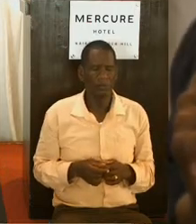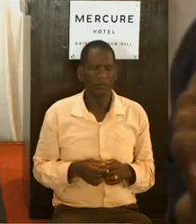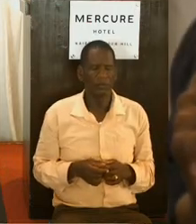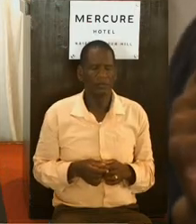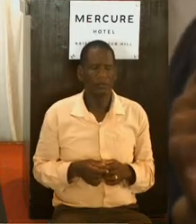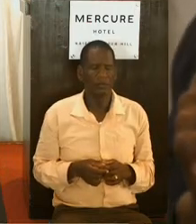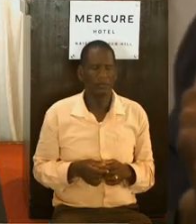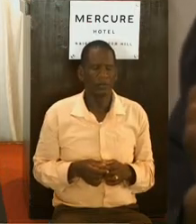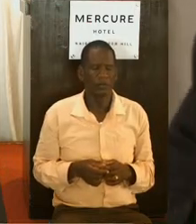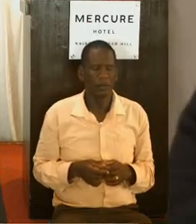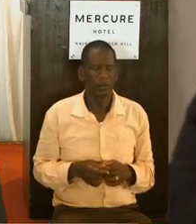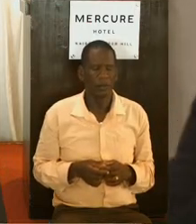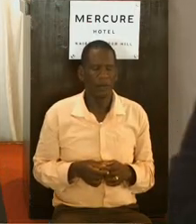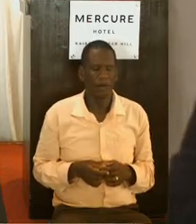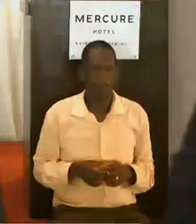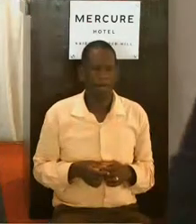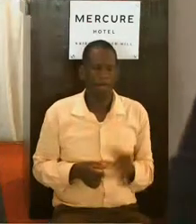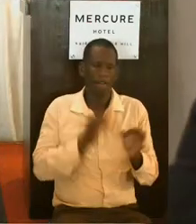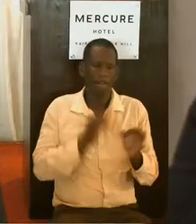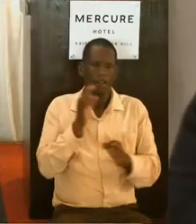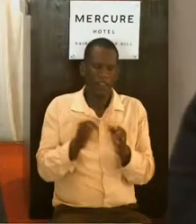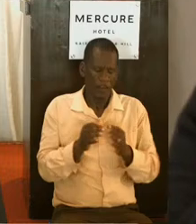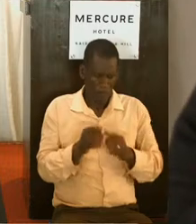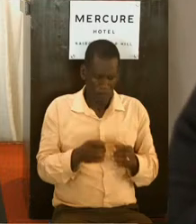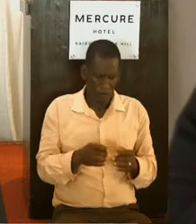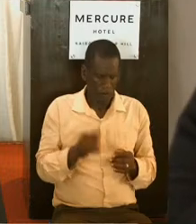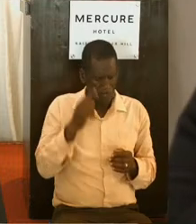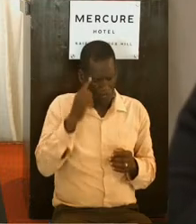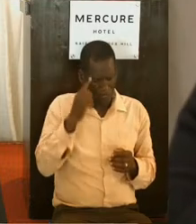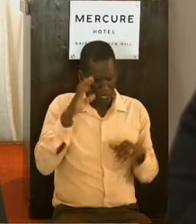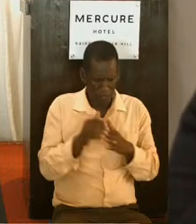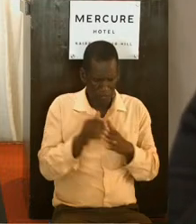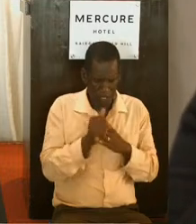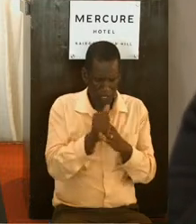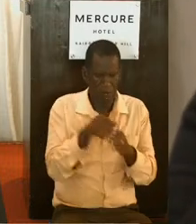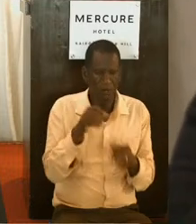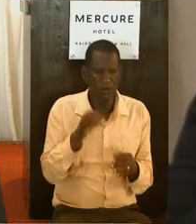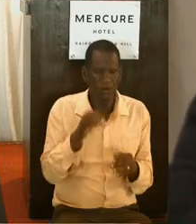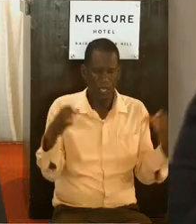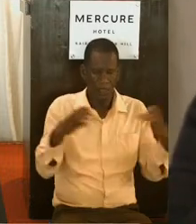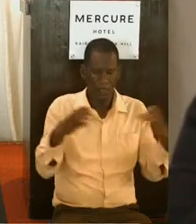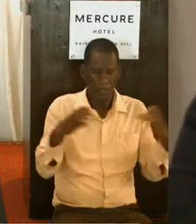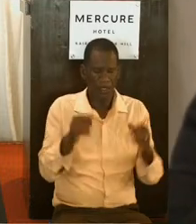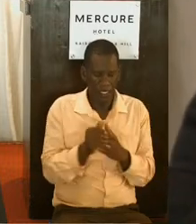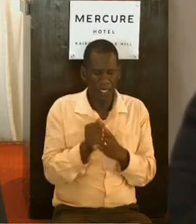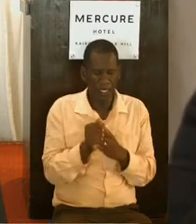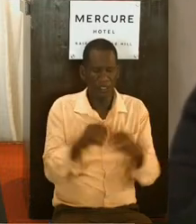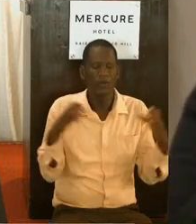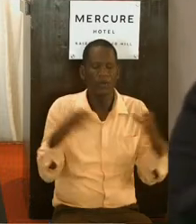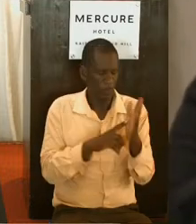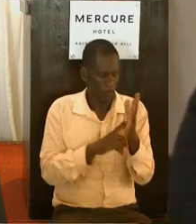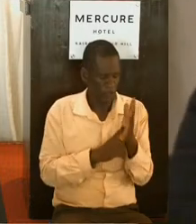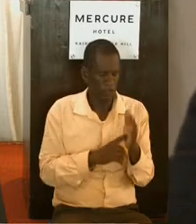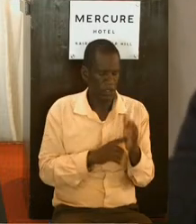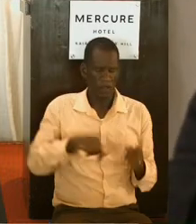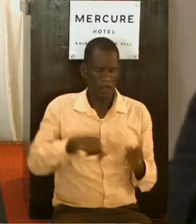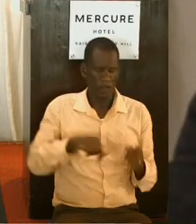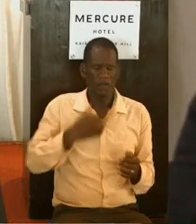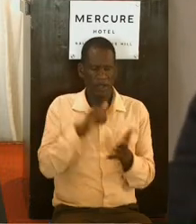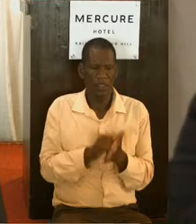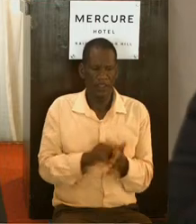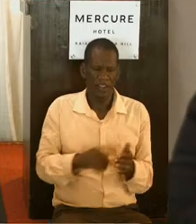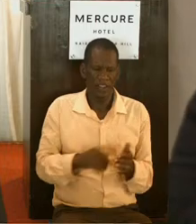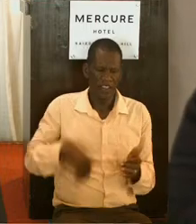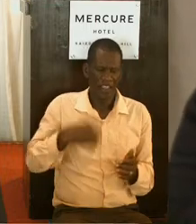uh if you take the leadership of the companies we felt that